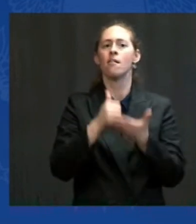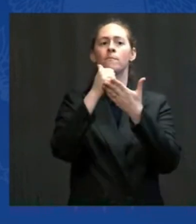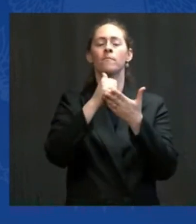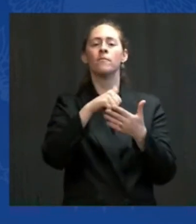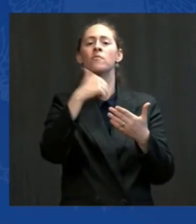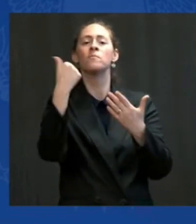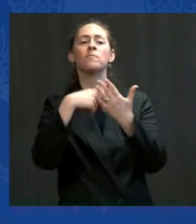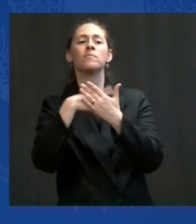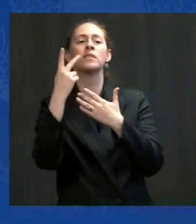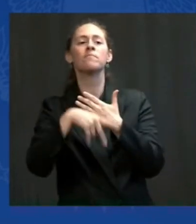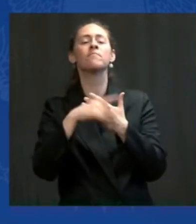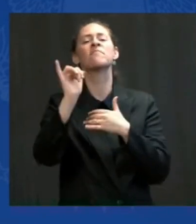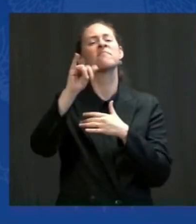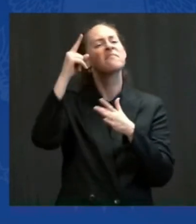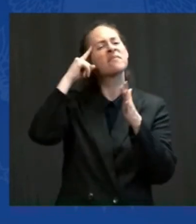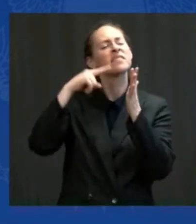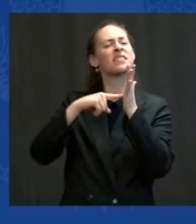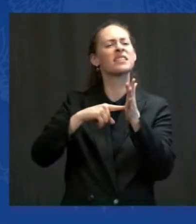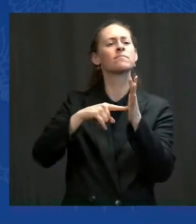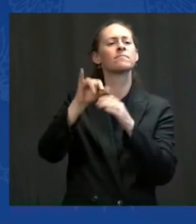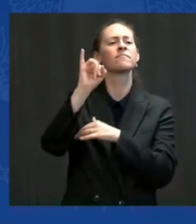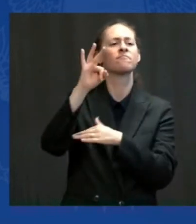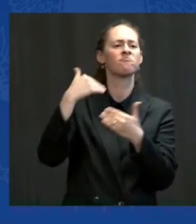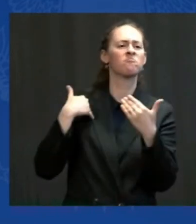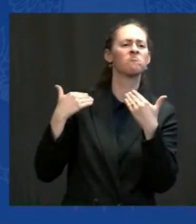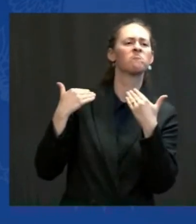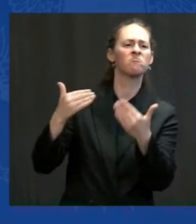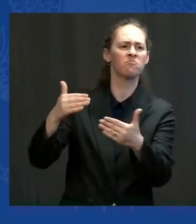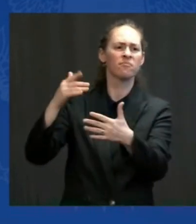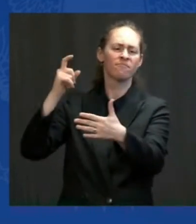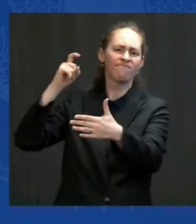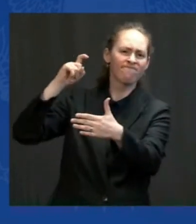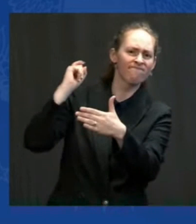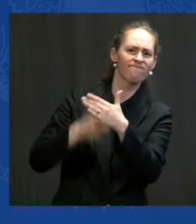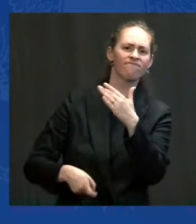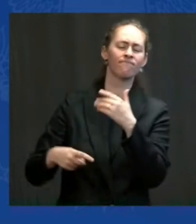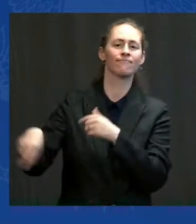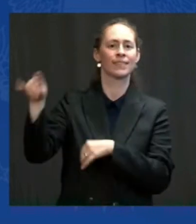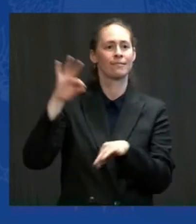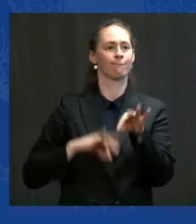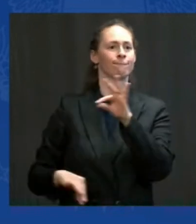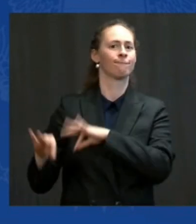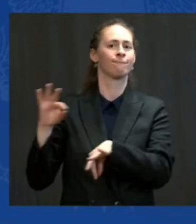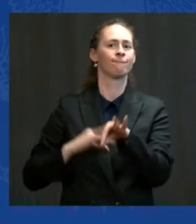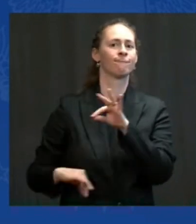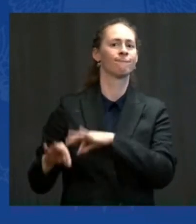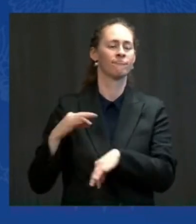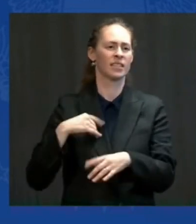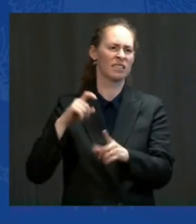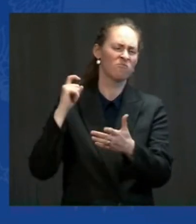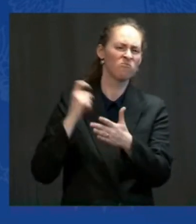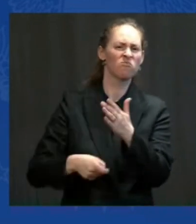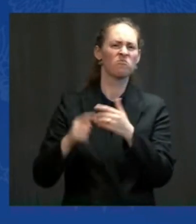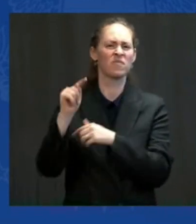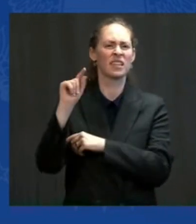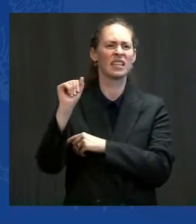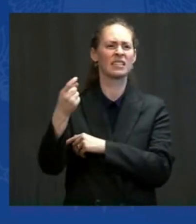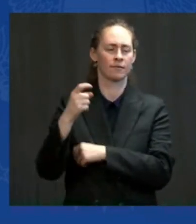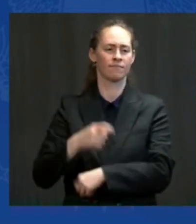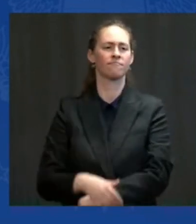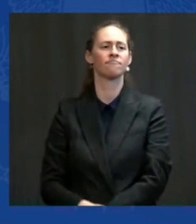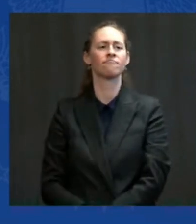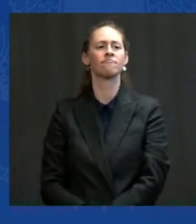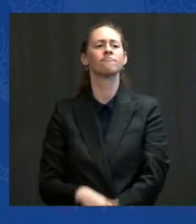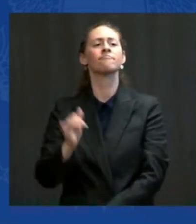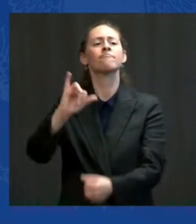I made a capital gains and I was a wealthy person and I was going to cash in my stock and I was going to have to pay